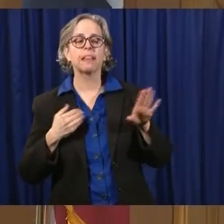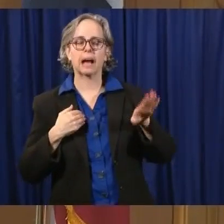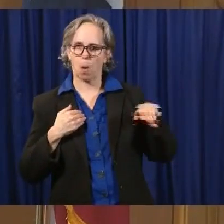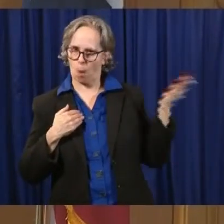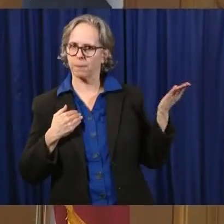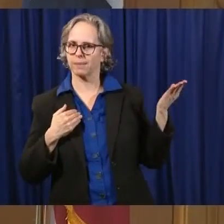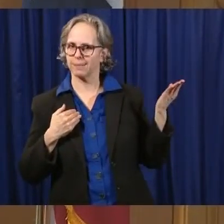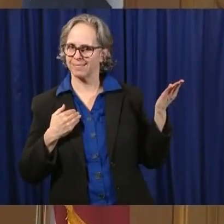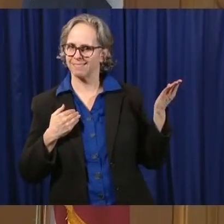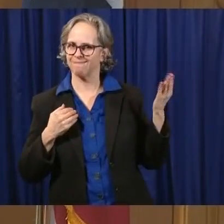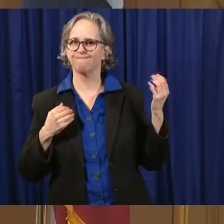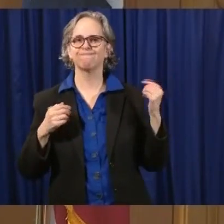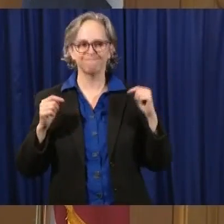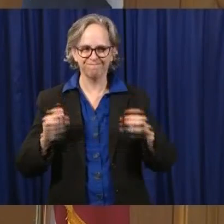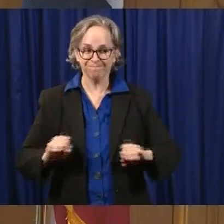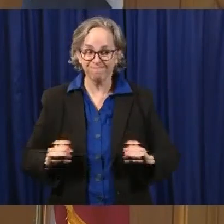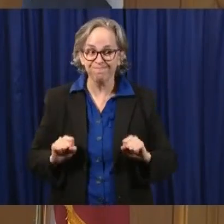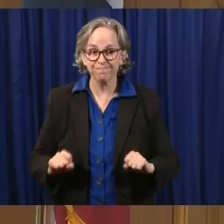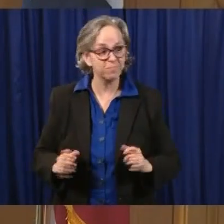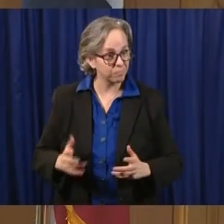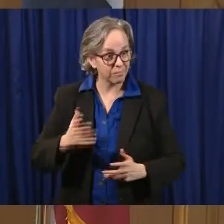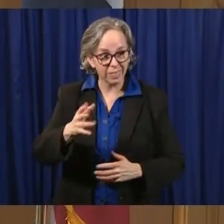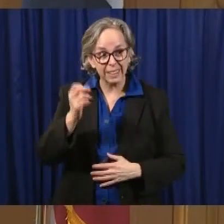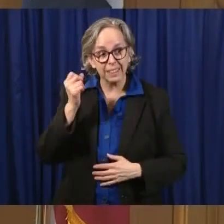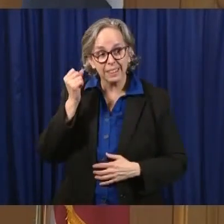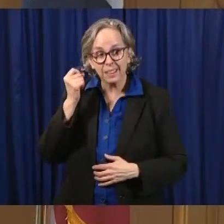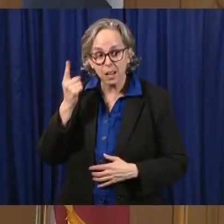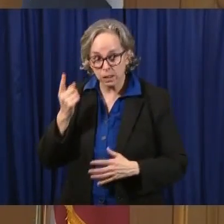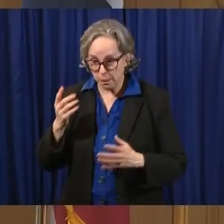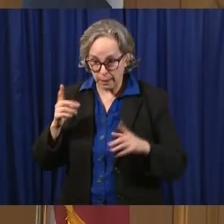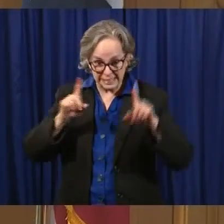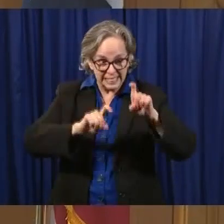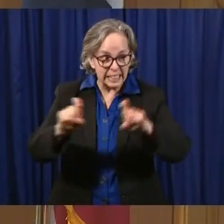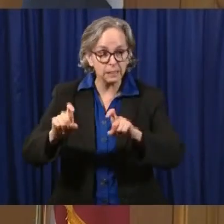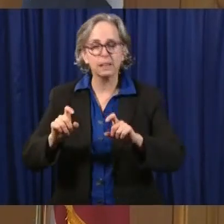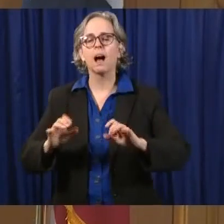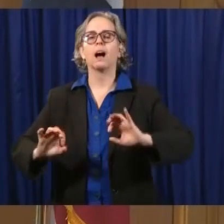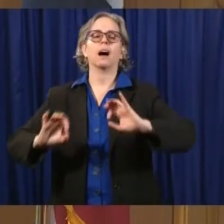to do a lot more testing. And so that's something that is within,